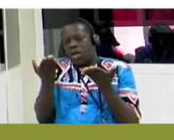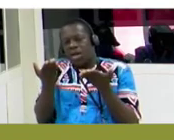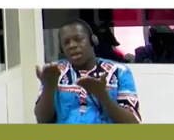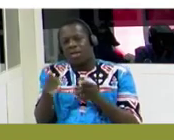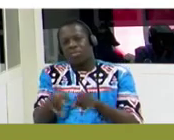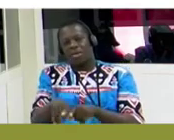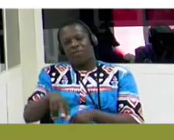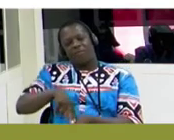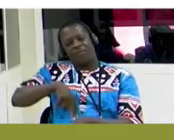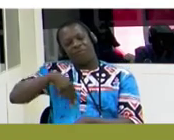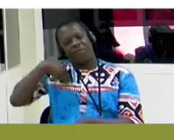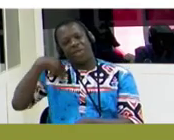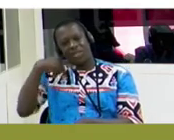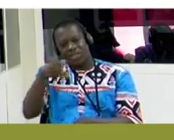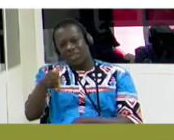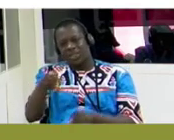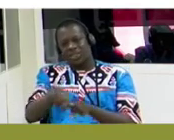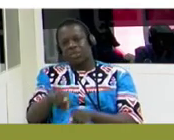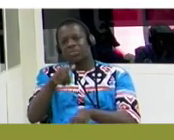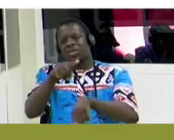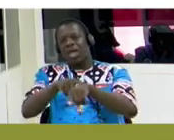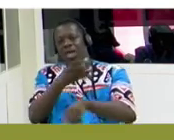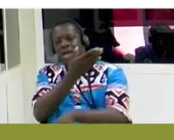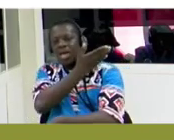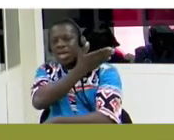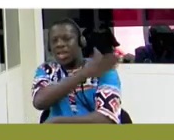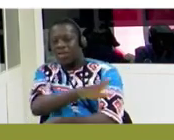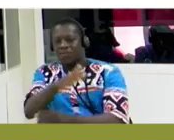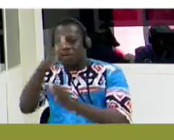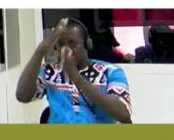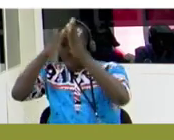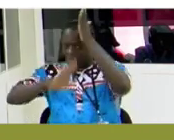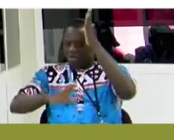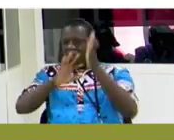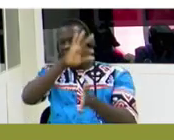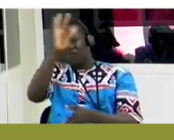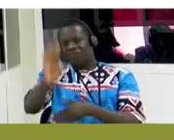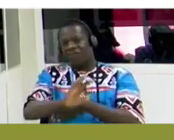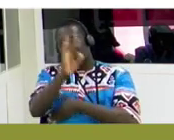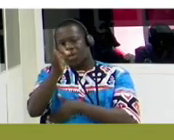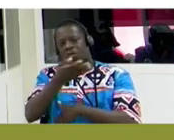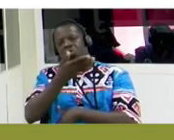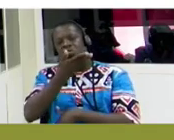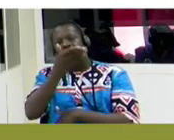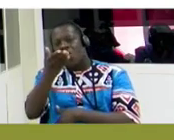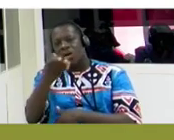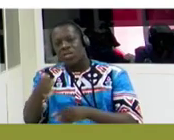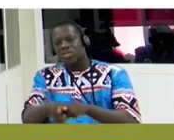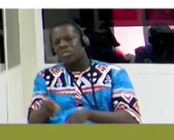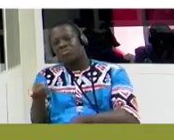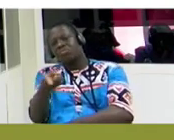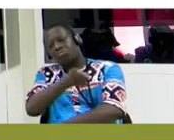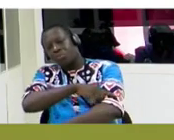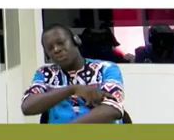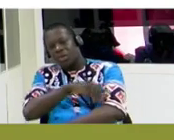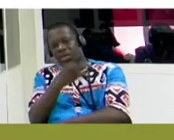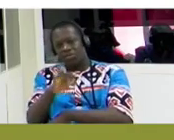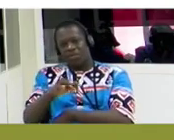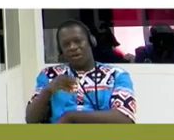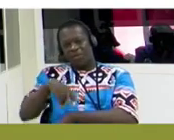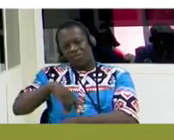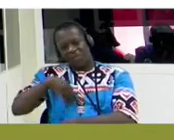that was why I felt that until I left the army, I shouldn't. I was very young, I was a lance corporal. But if I feel this thing is not